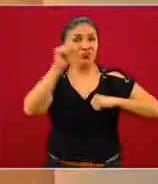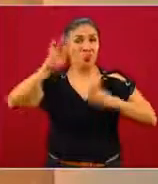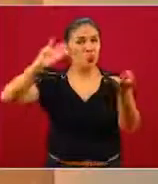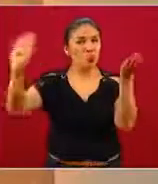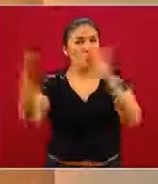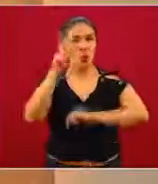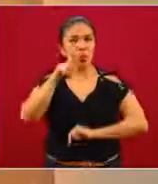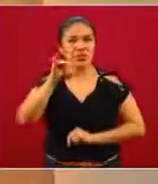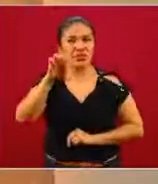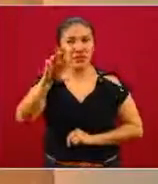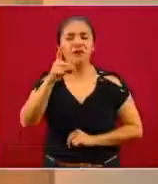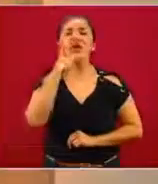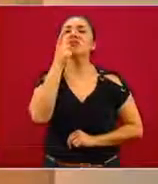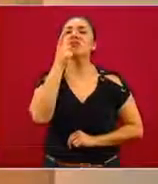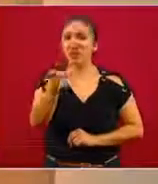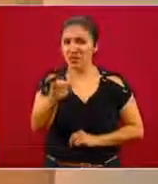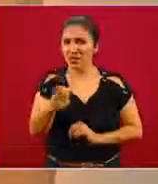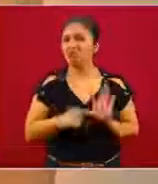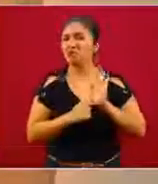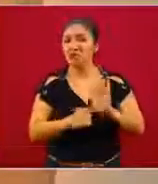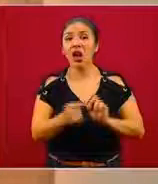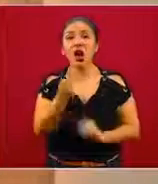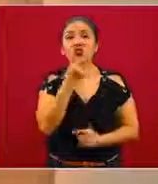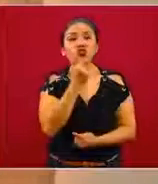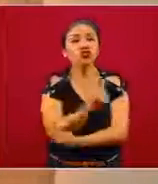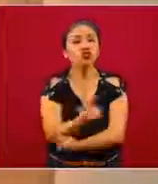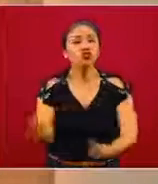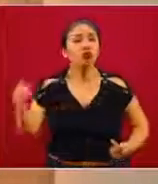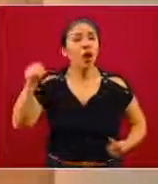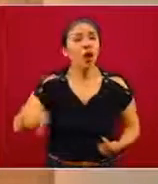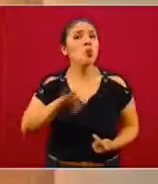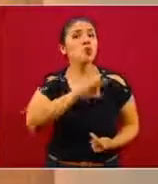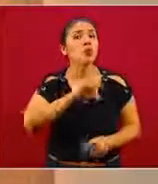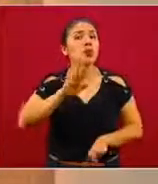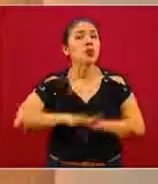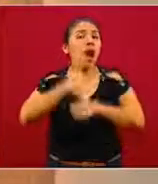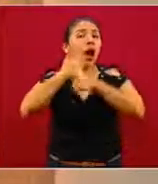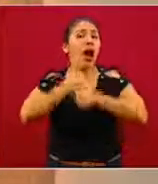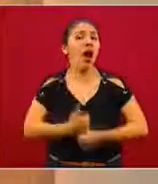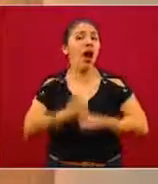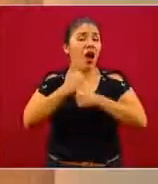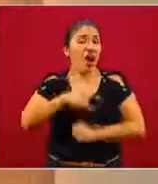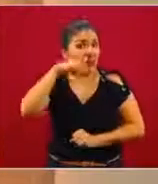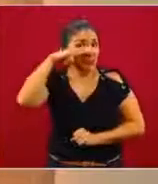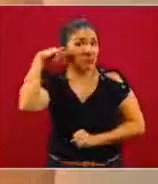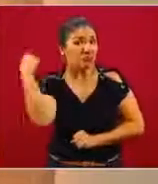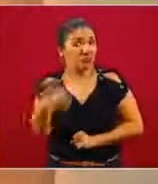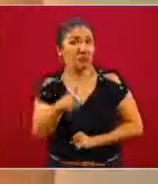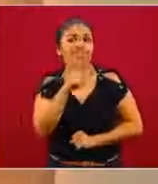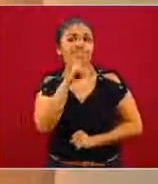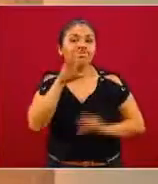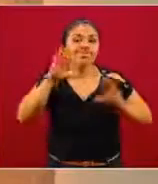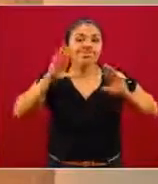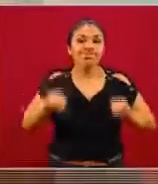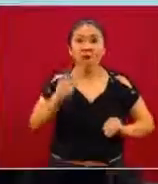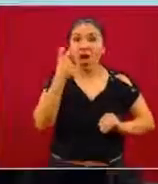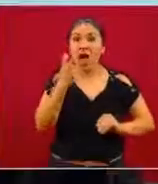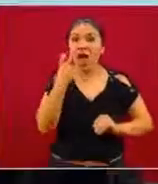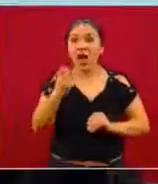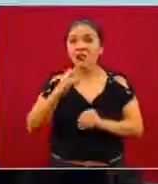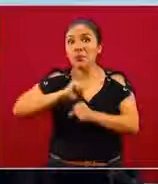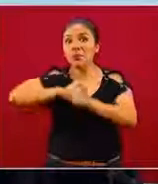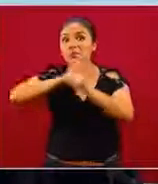The head of Global UNICEF said that children can often be the invisible victims of